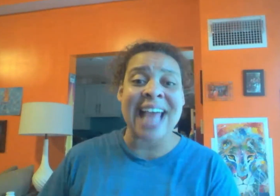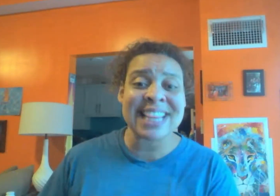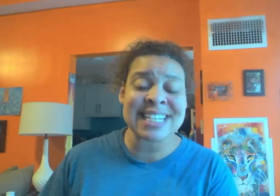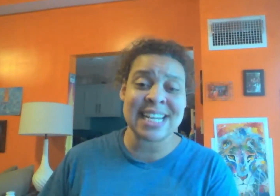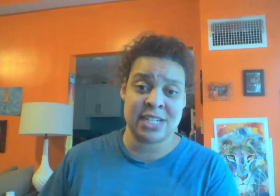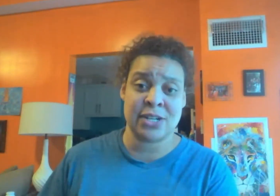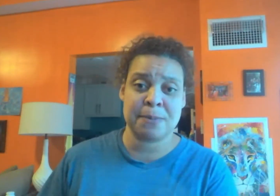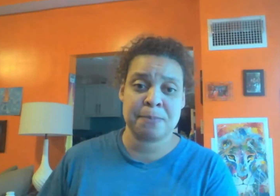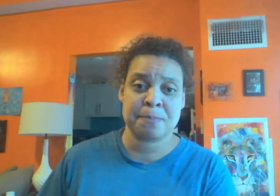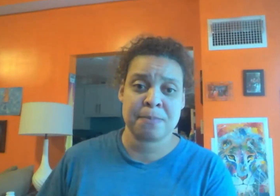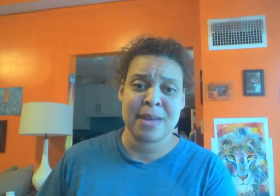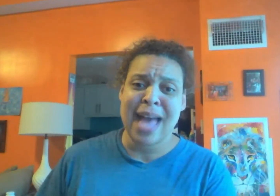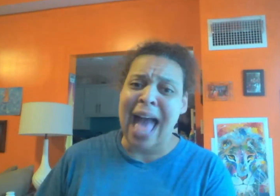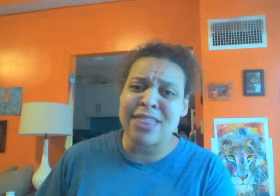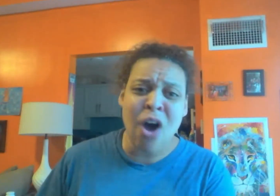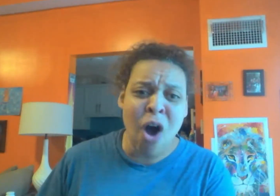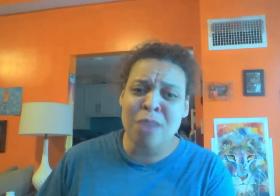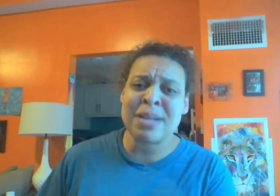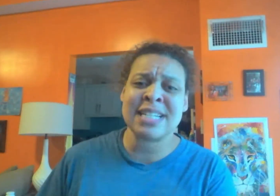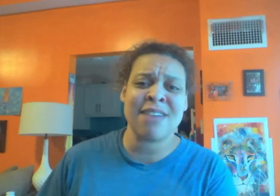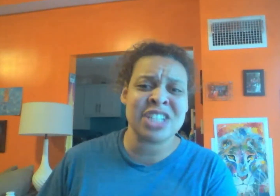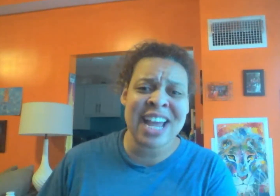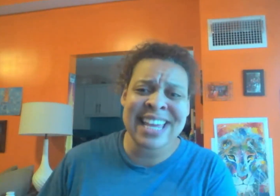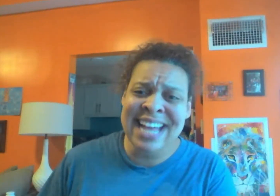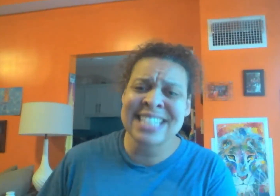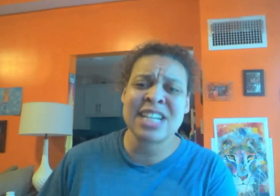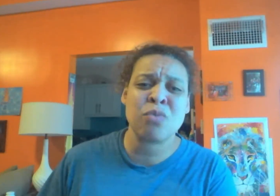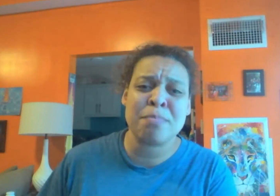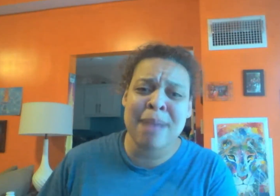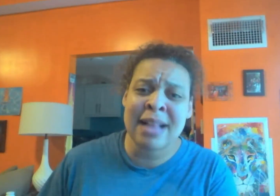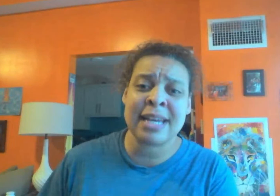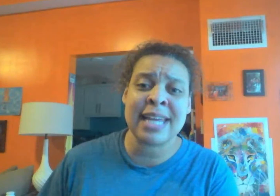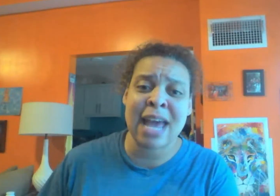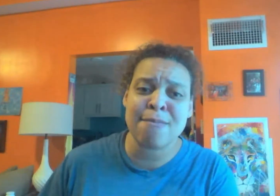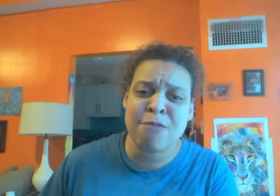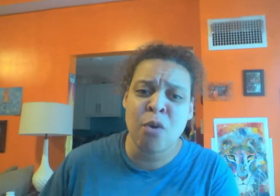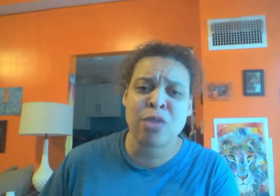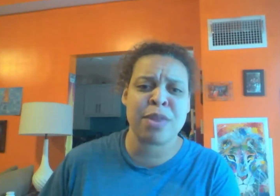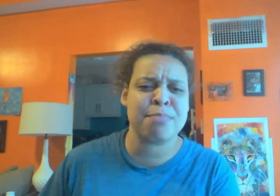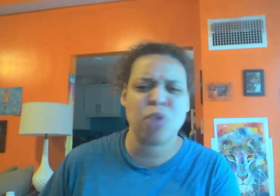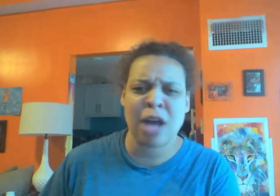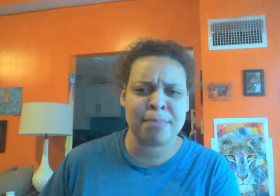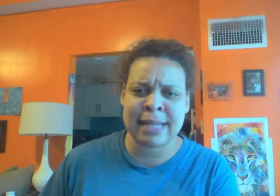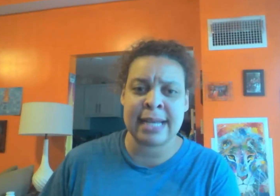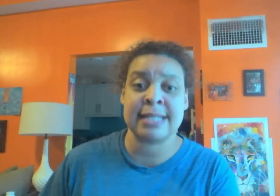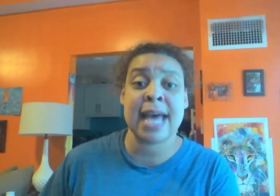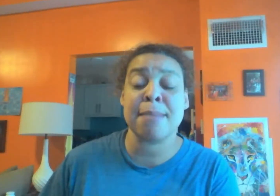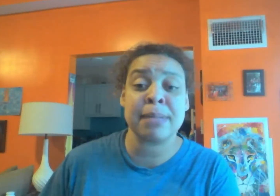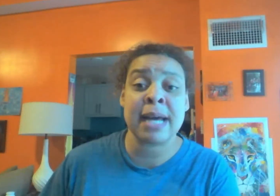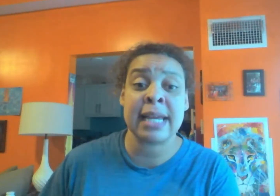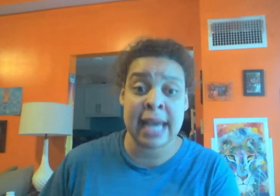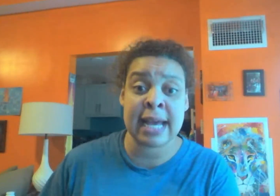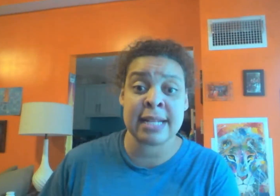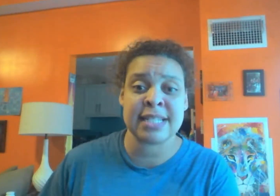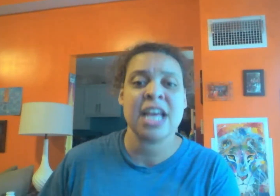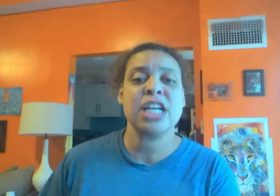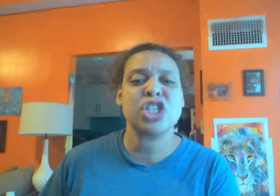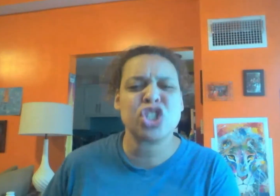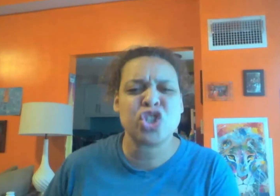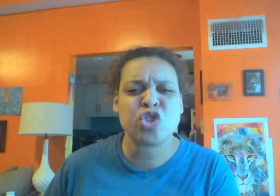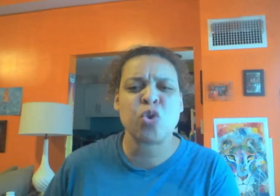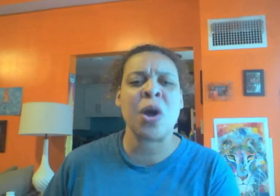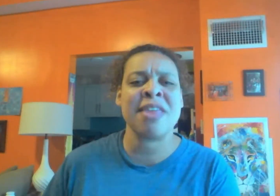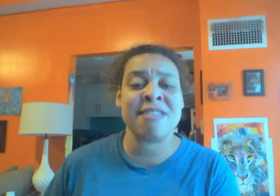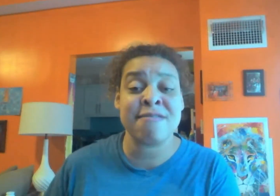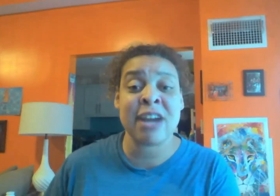asunder at the center, and the armies of a gigantic rebellion came forth with broad blades and bloody hands